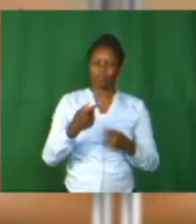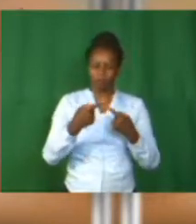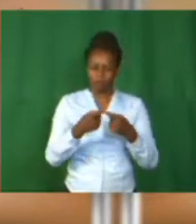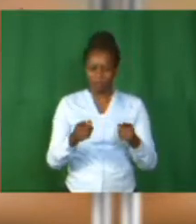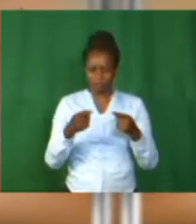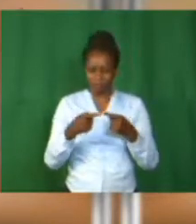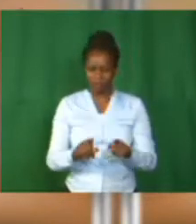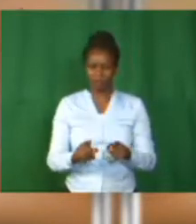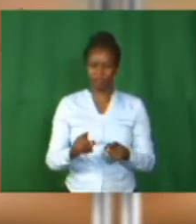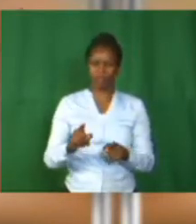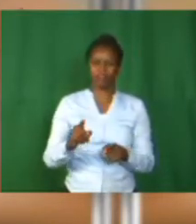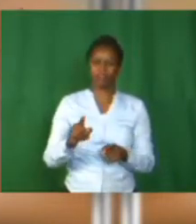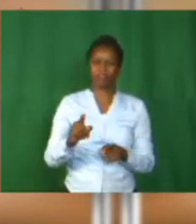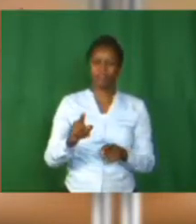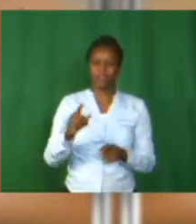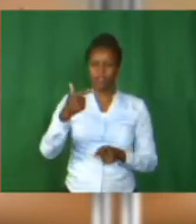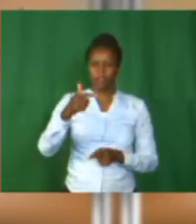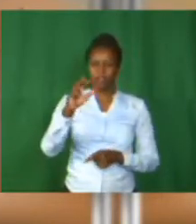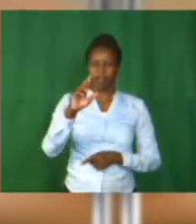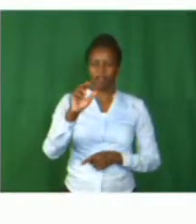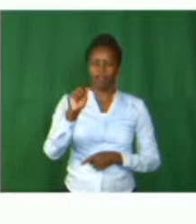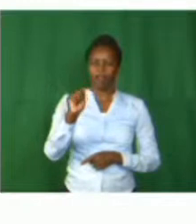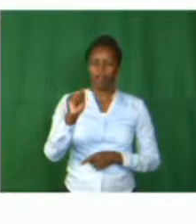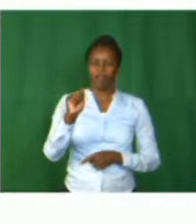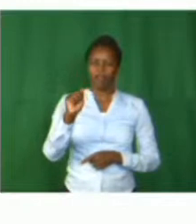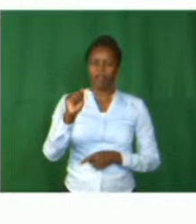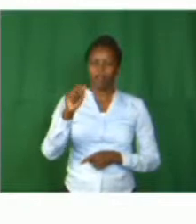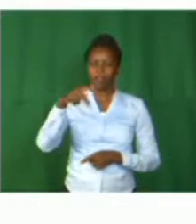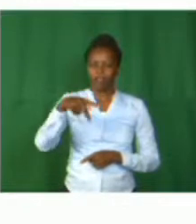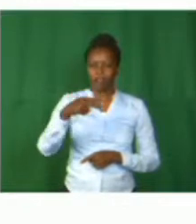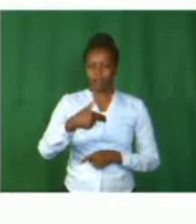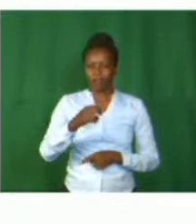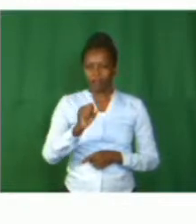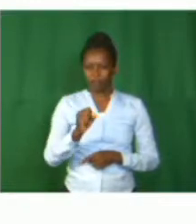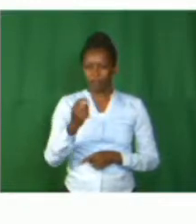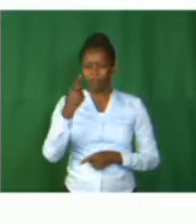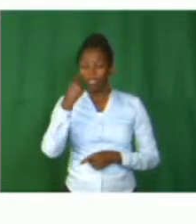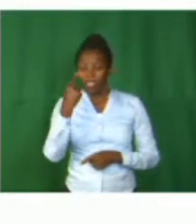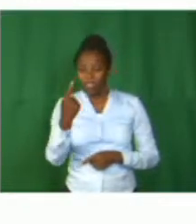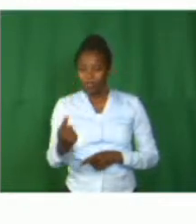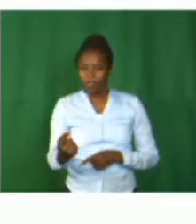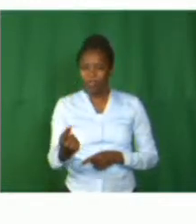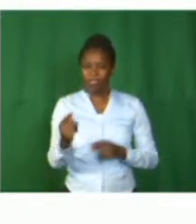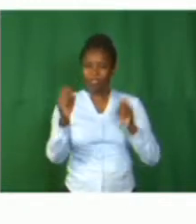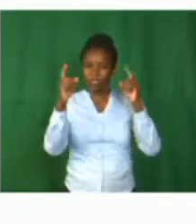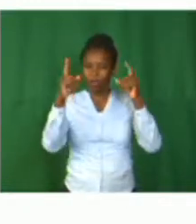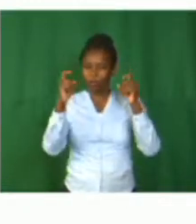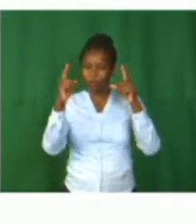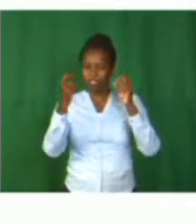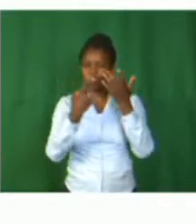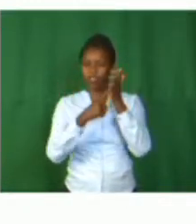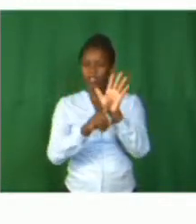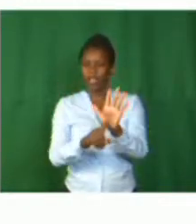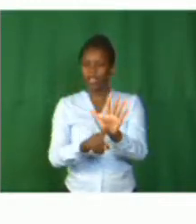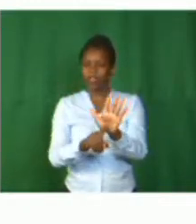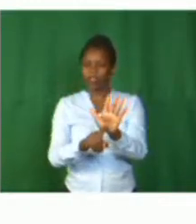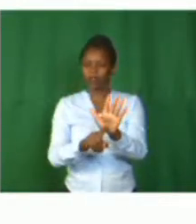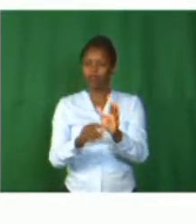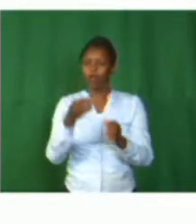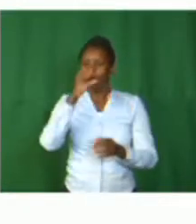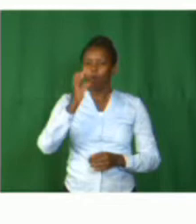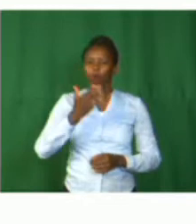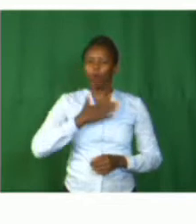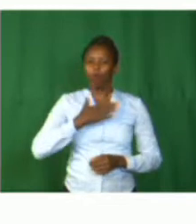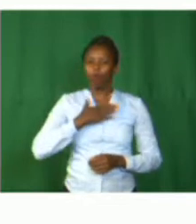there. Now, moving on now, there is a picture that we have shown here. This is an example of a water fountain